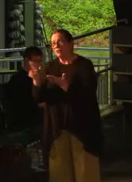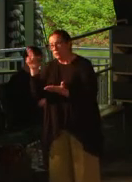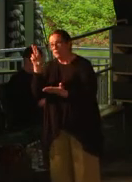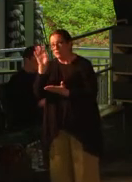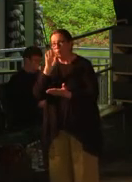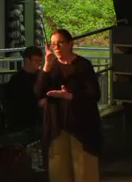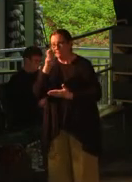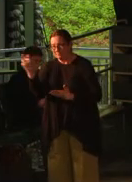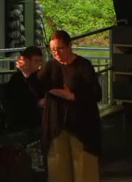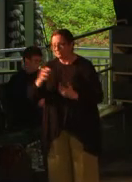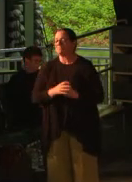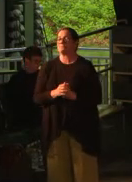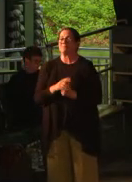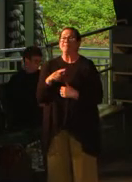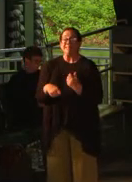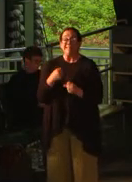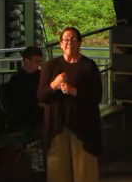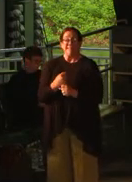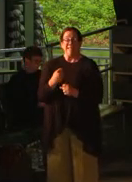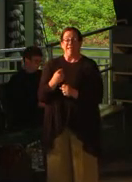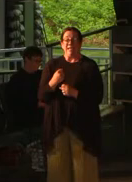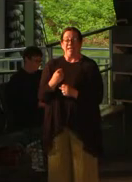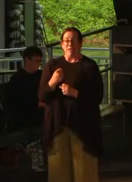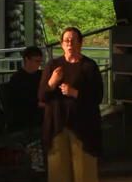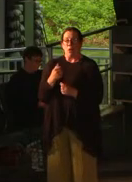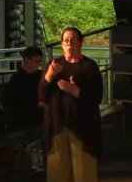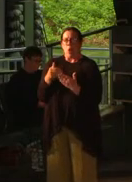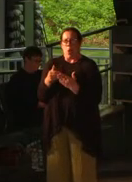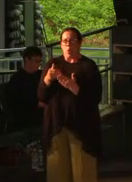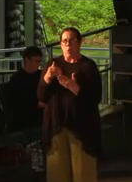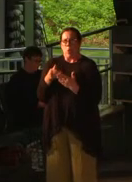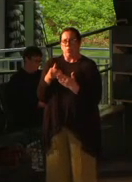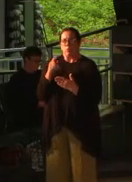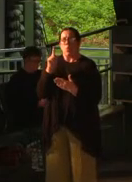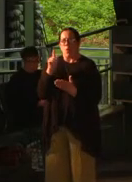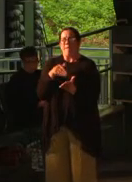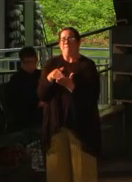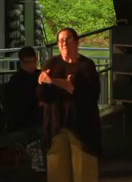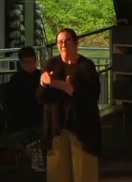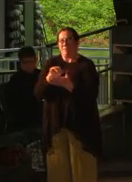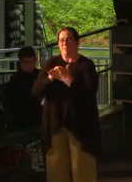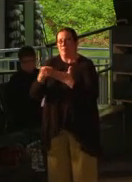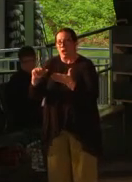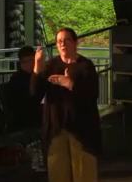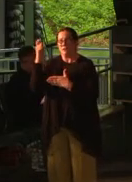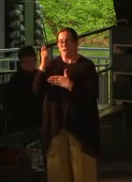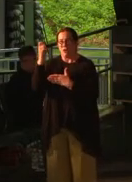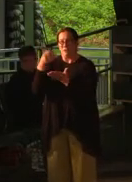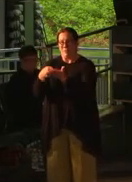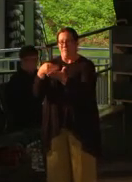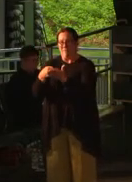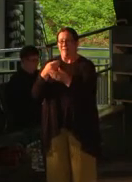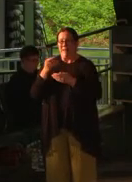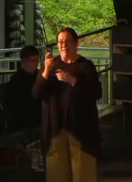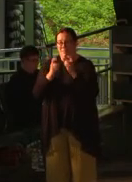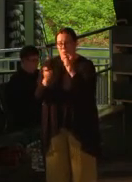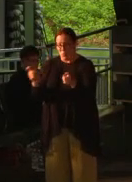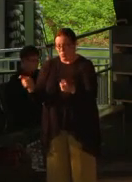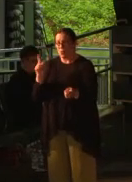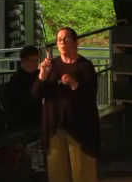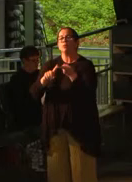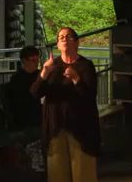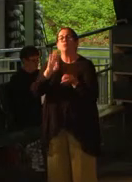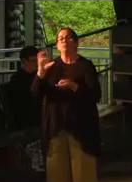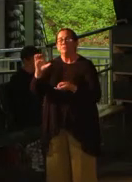This year, nearly $1 million in scholarships have been awarded to Bristol students